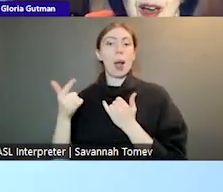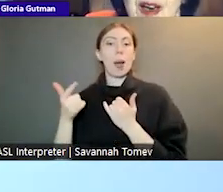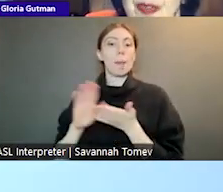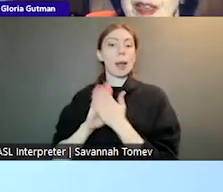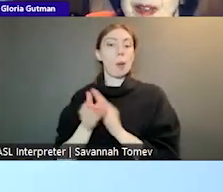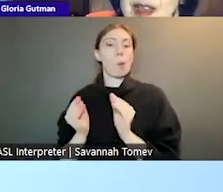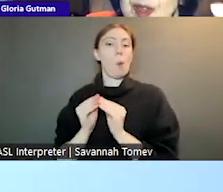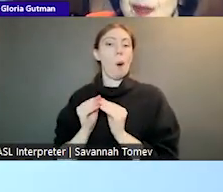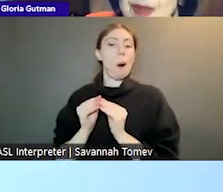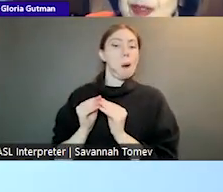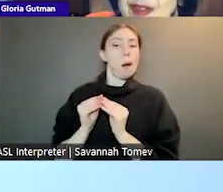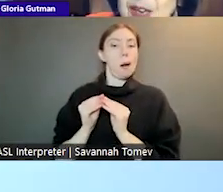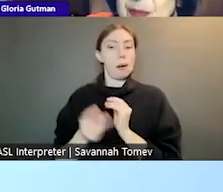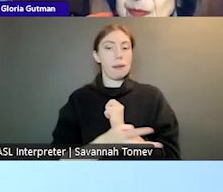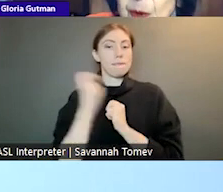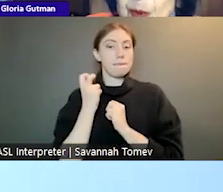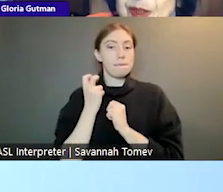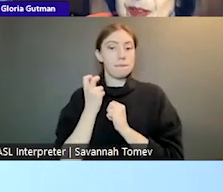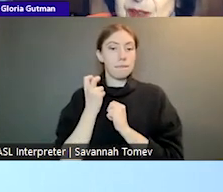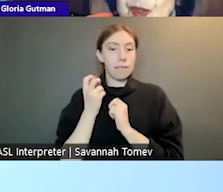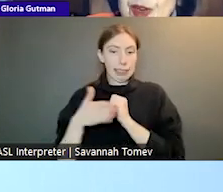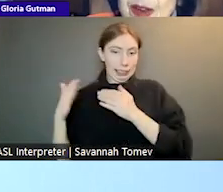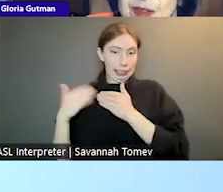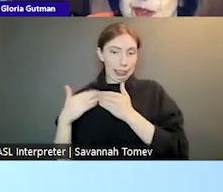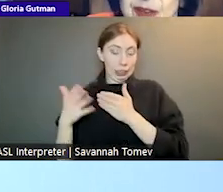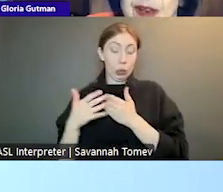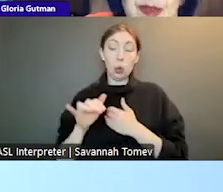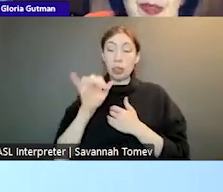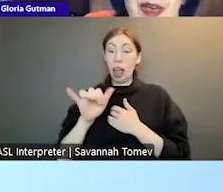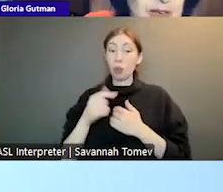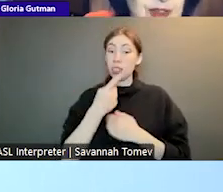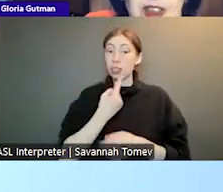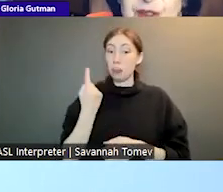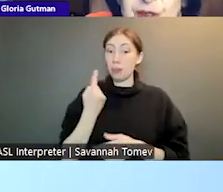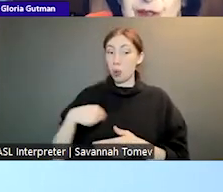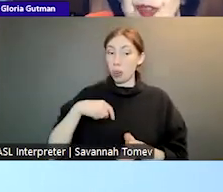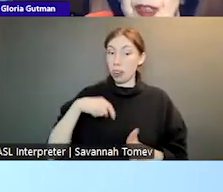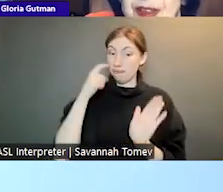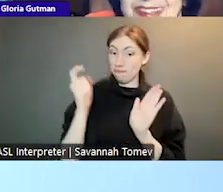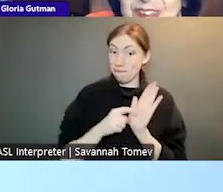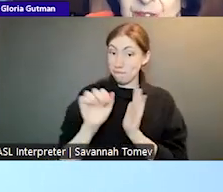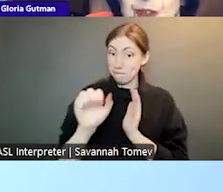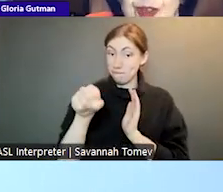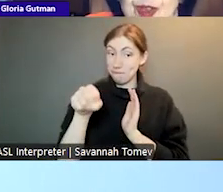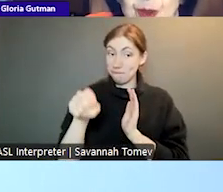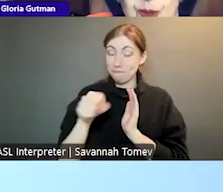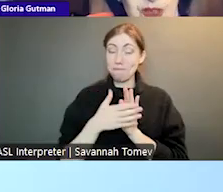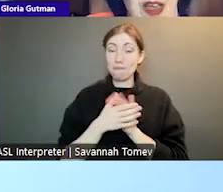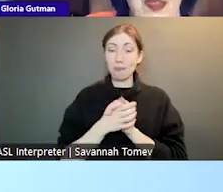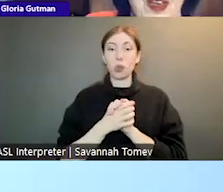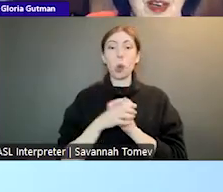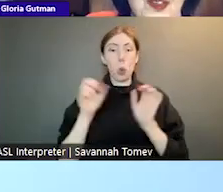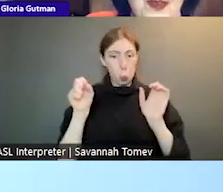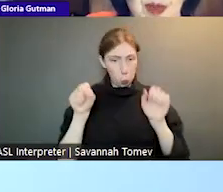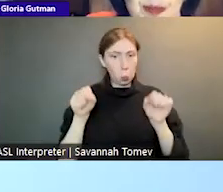So that's something that came forward in this study that tells us that in addition to looking